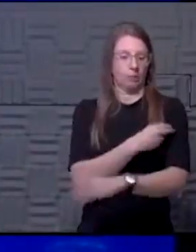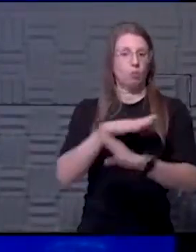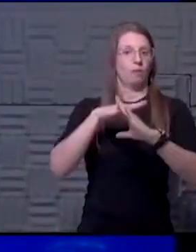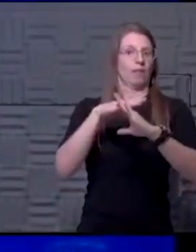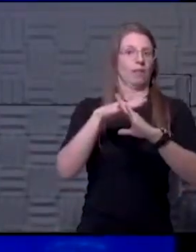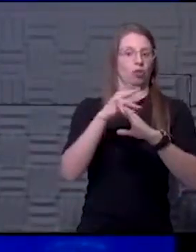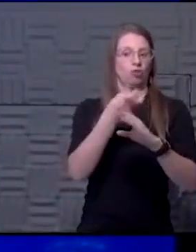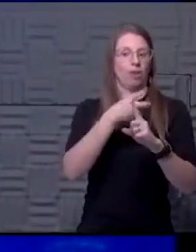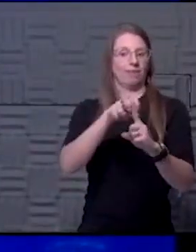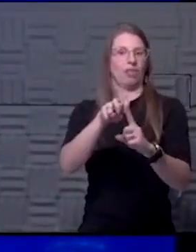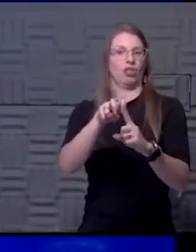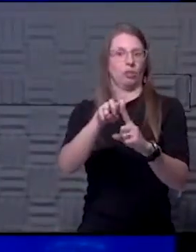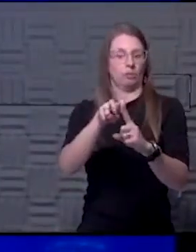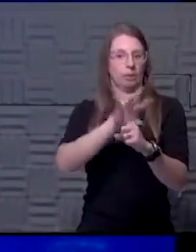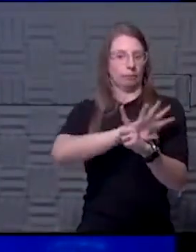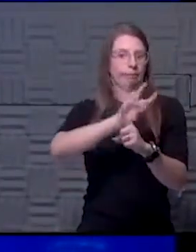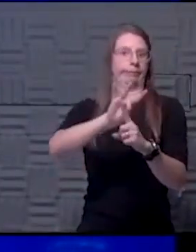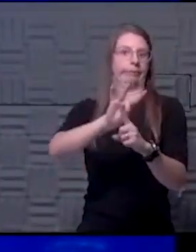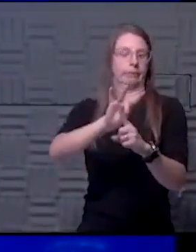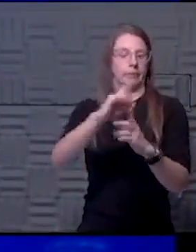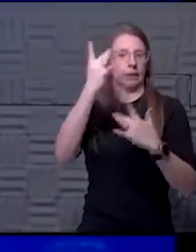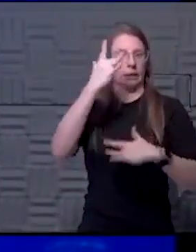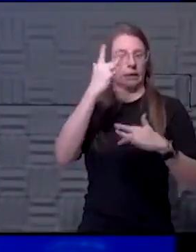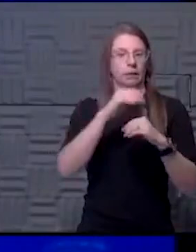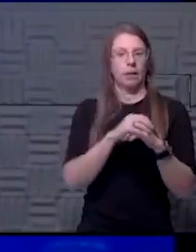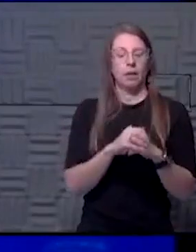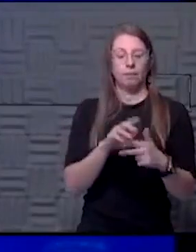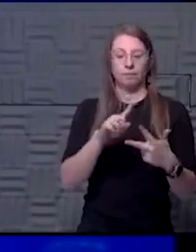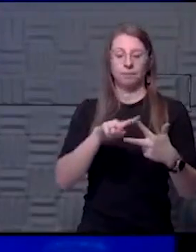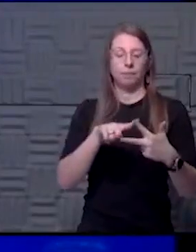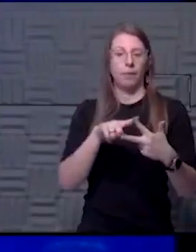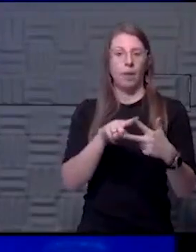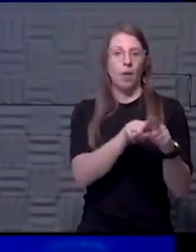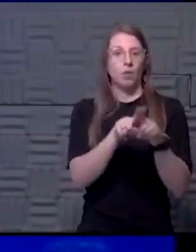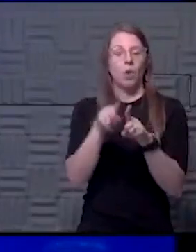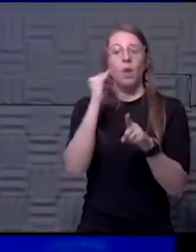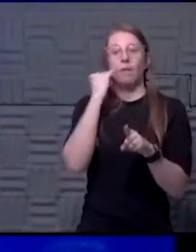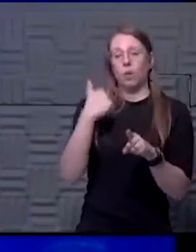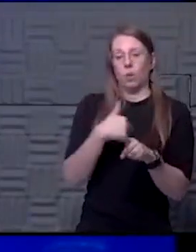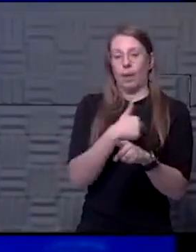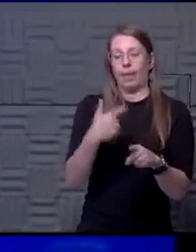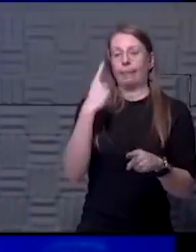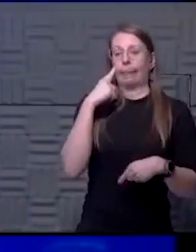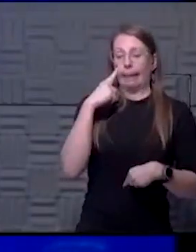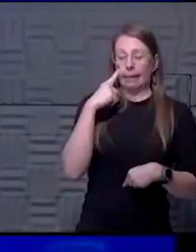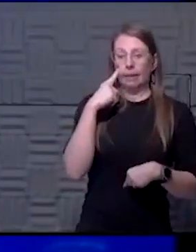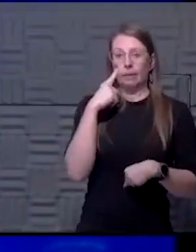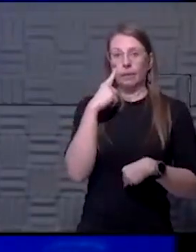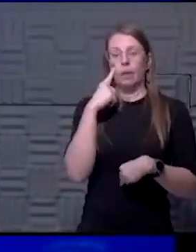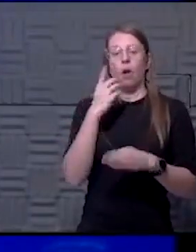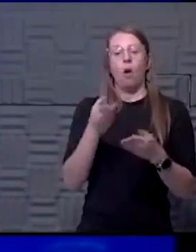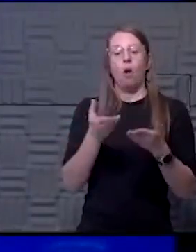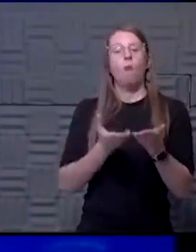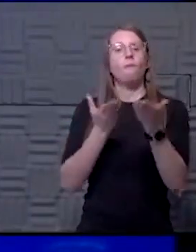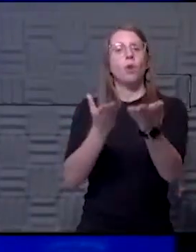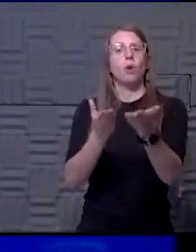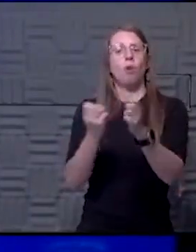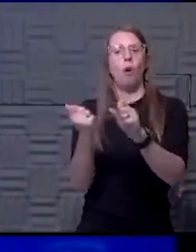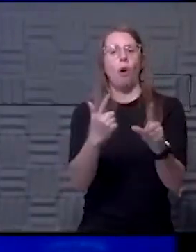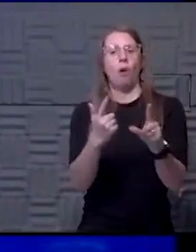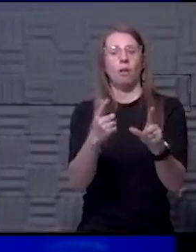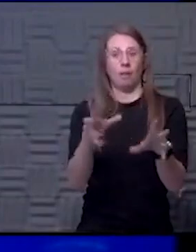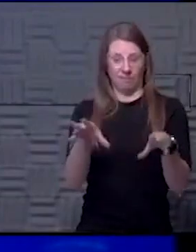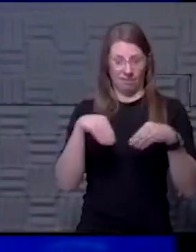prevents the transmission of disease. B, even if we think we will offer it to everybody, not everybody's going to